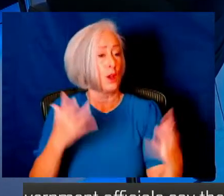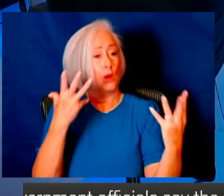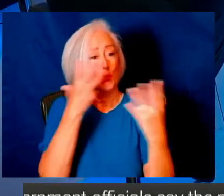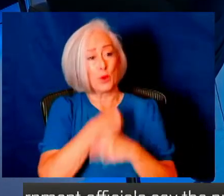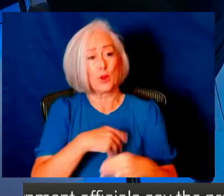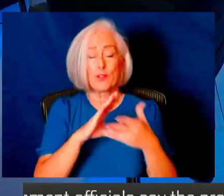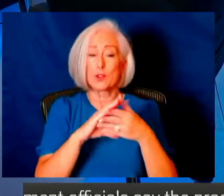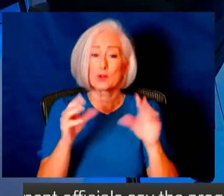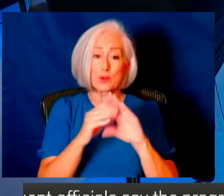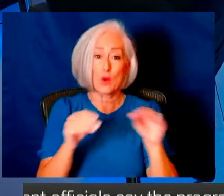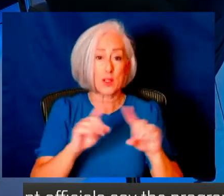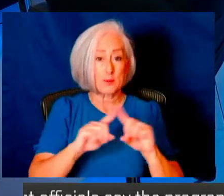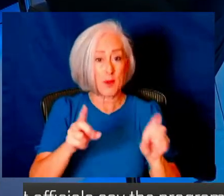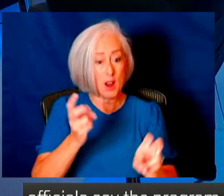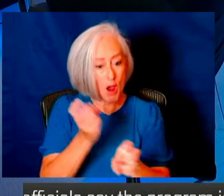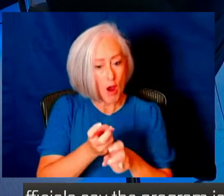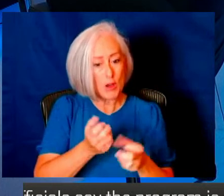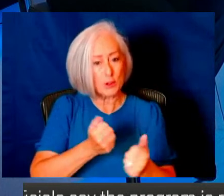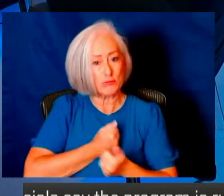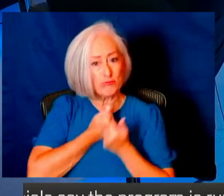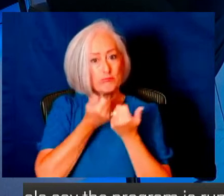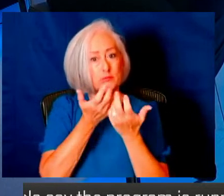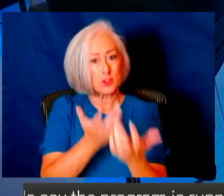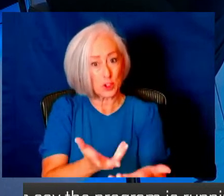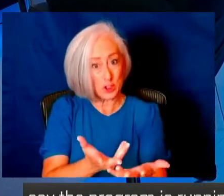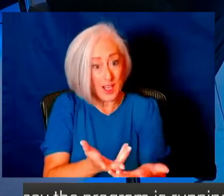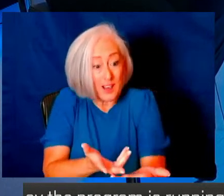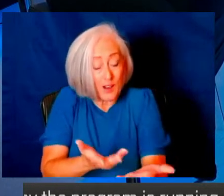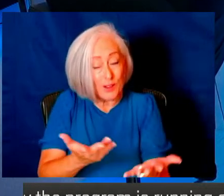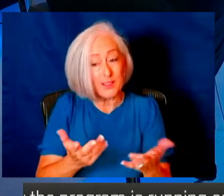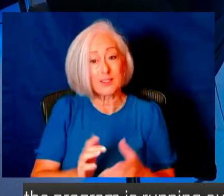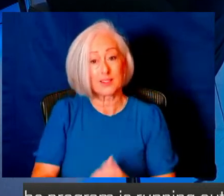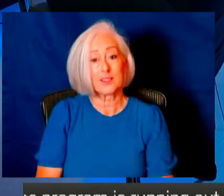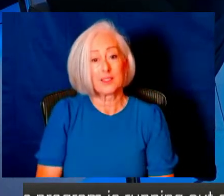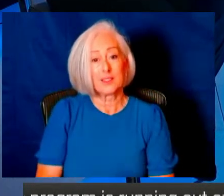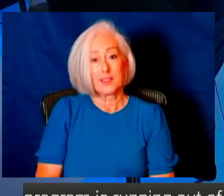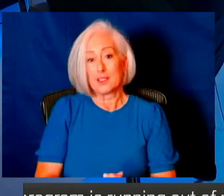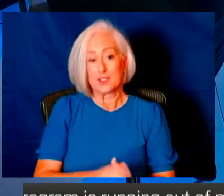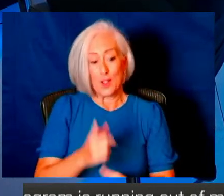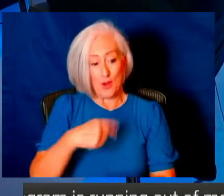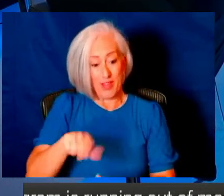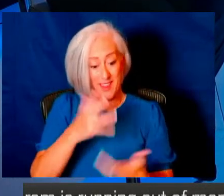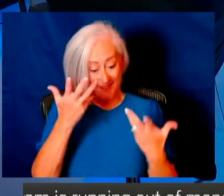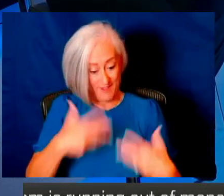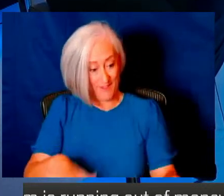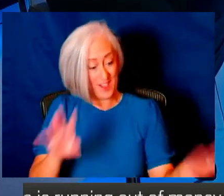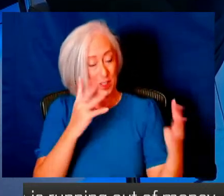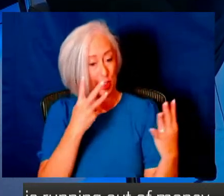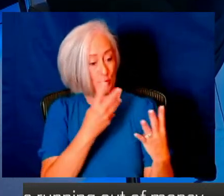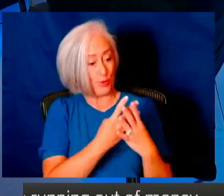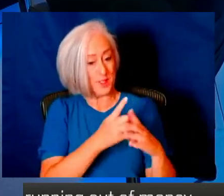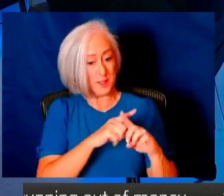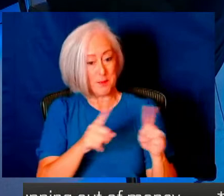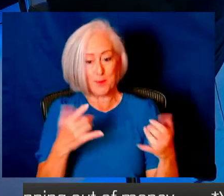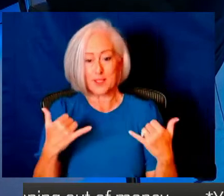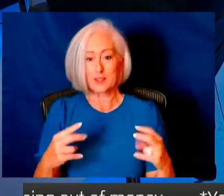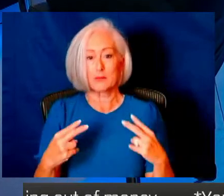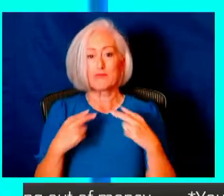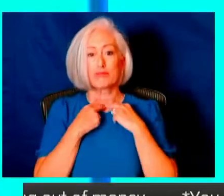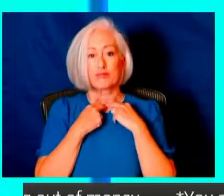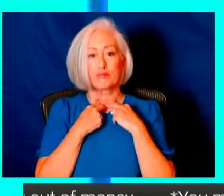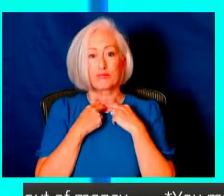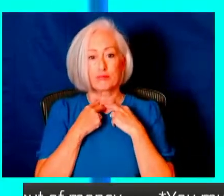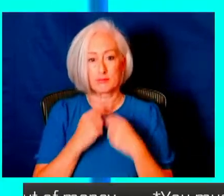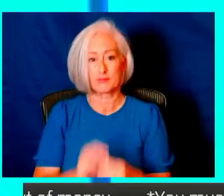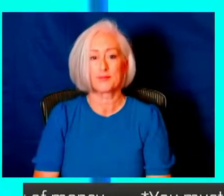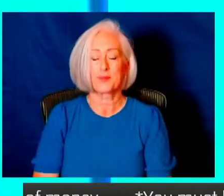hard for them to share. It's hard for folks to share that story when, even though they've left the prison, they're still incarcerated in some ways. So I think it's up